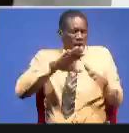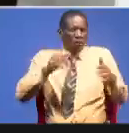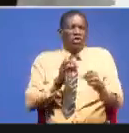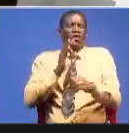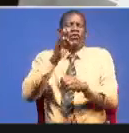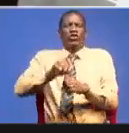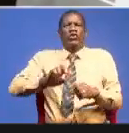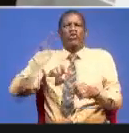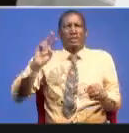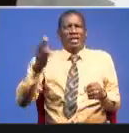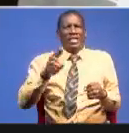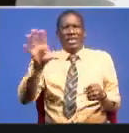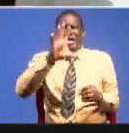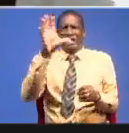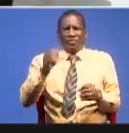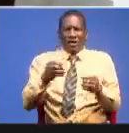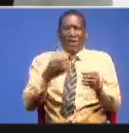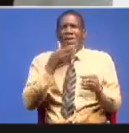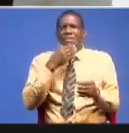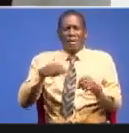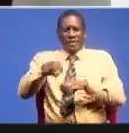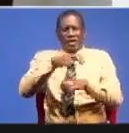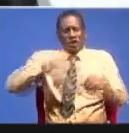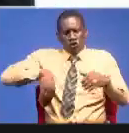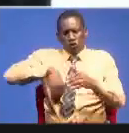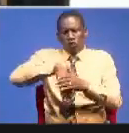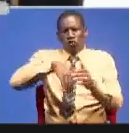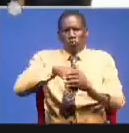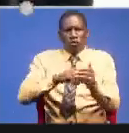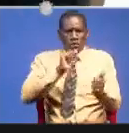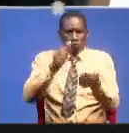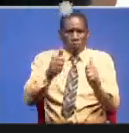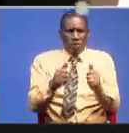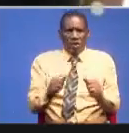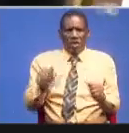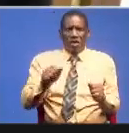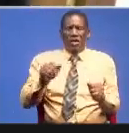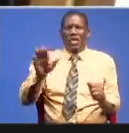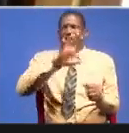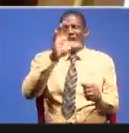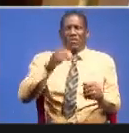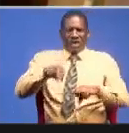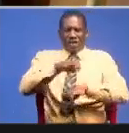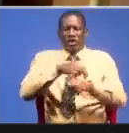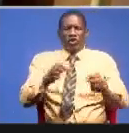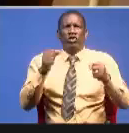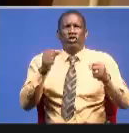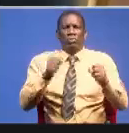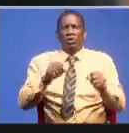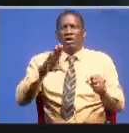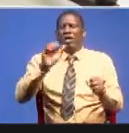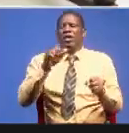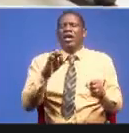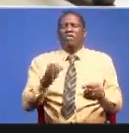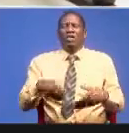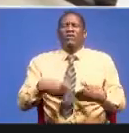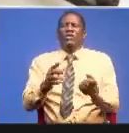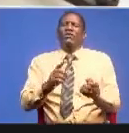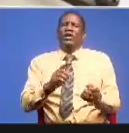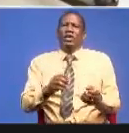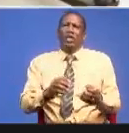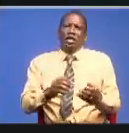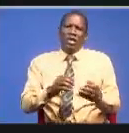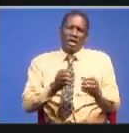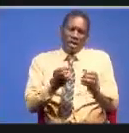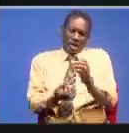second tier of Africa's national football competition, the African Nations Championship, CAF have finally given direction on when